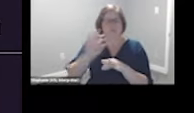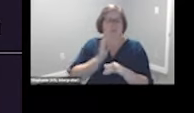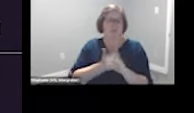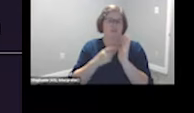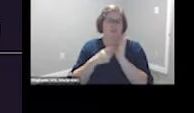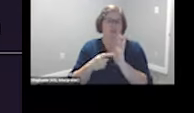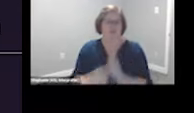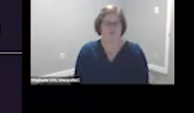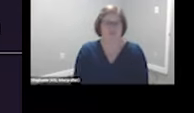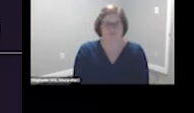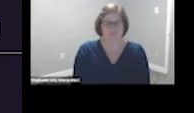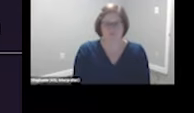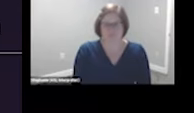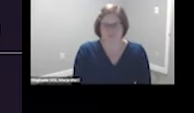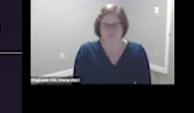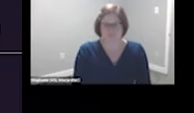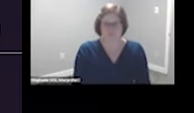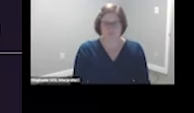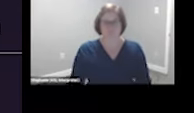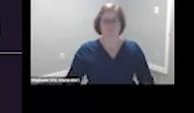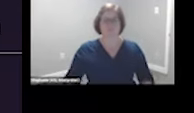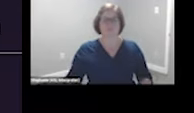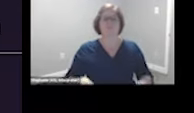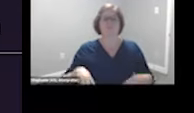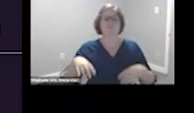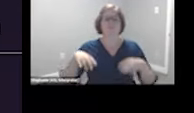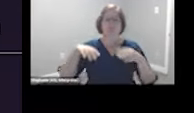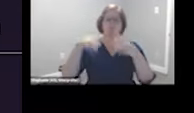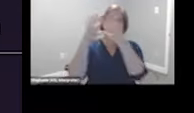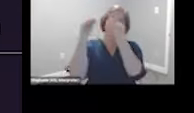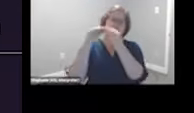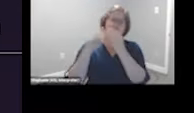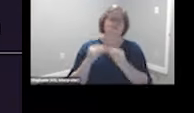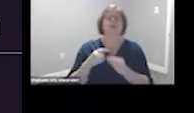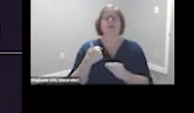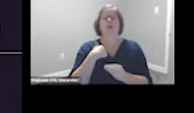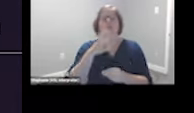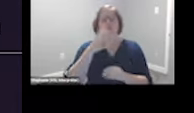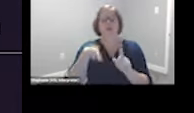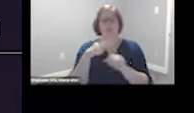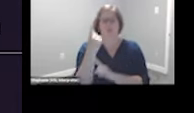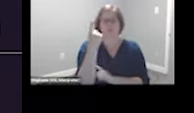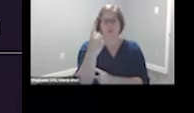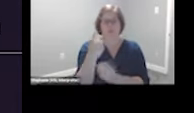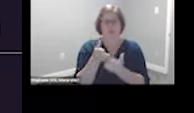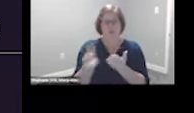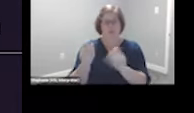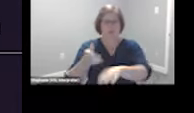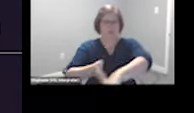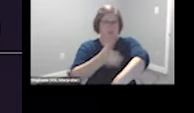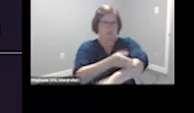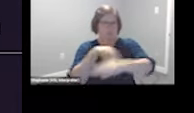Okay. So as well as doing all of this, I did talk about one of the ways that we can start to improve accessibility,